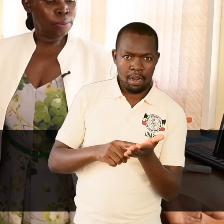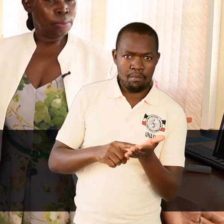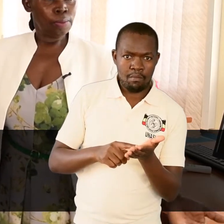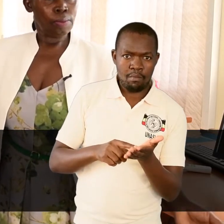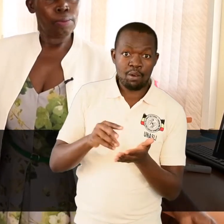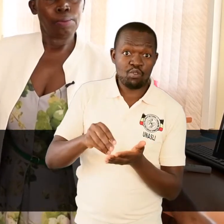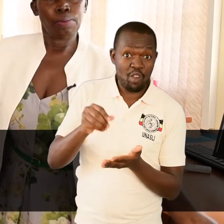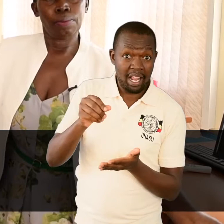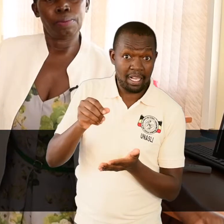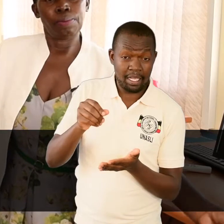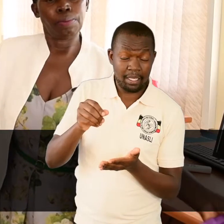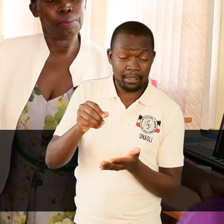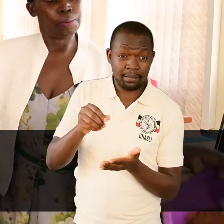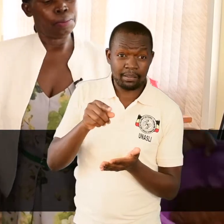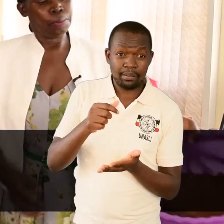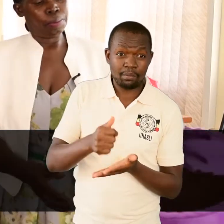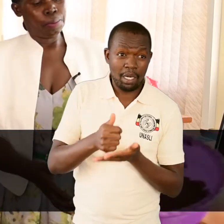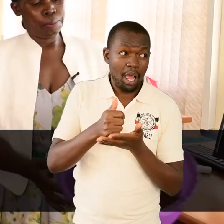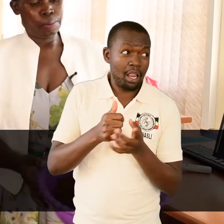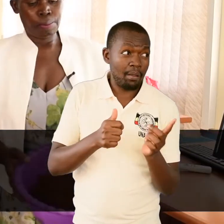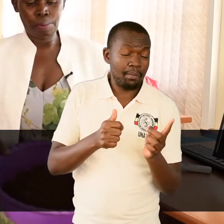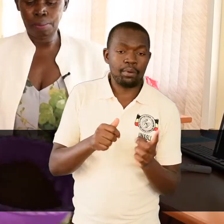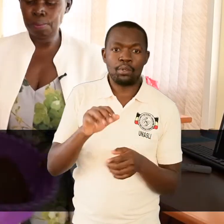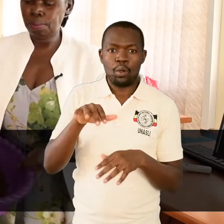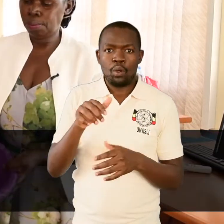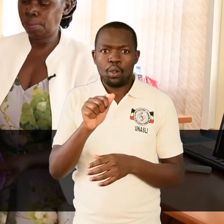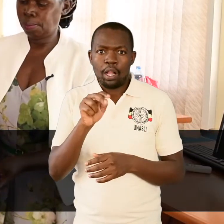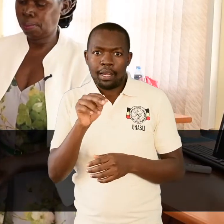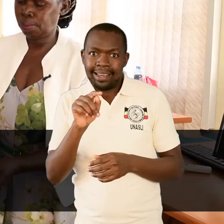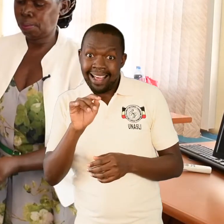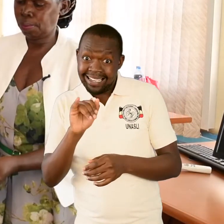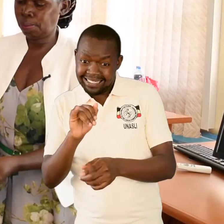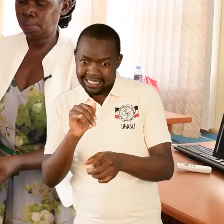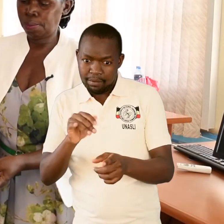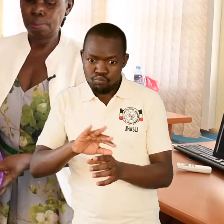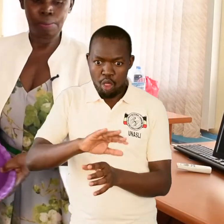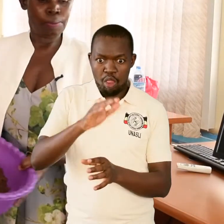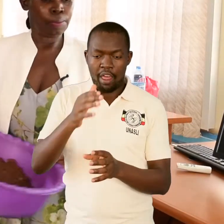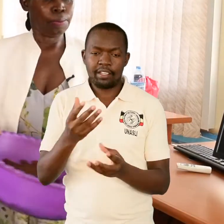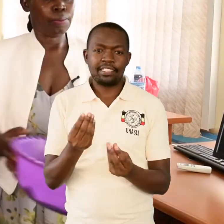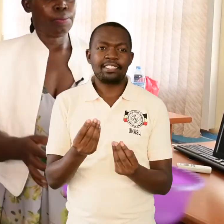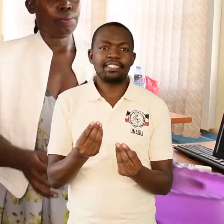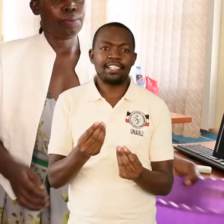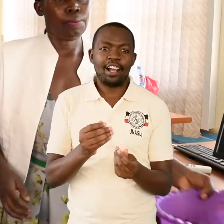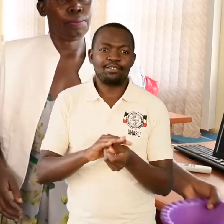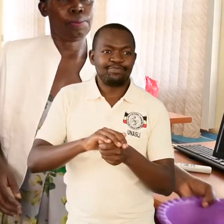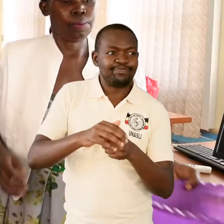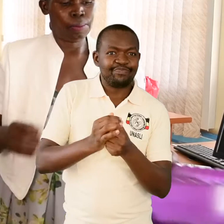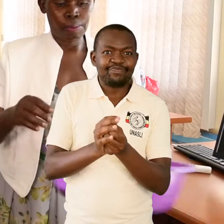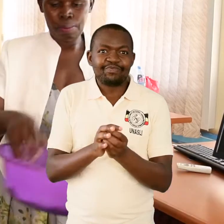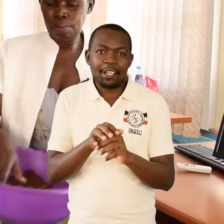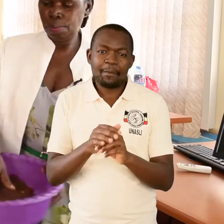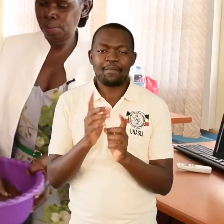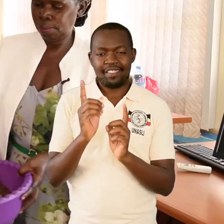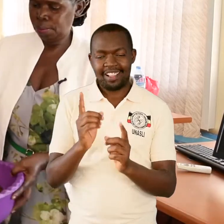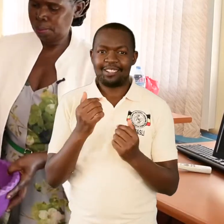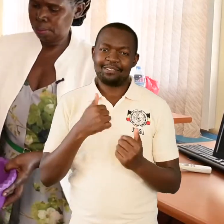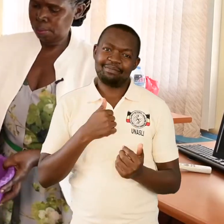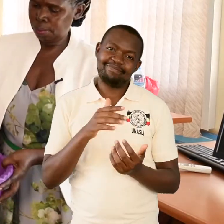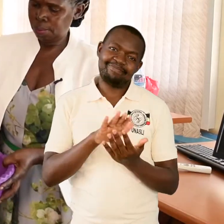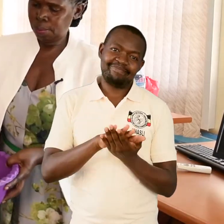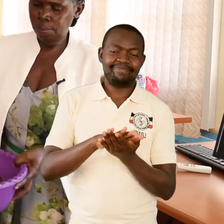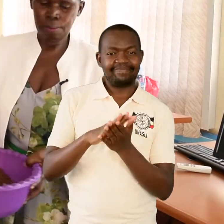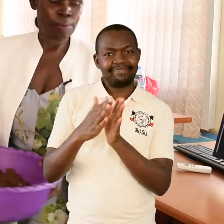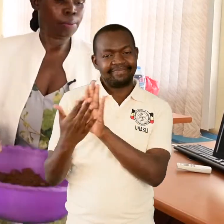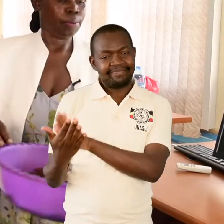soil. Why? It's easier to mold. I'll turn you back to my